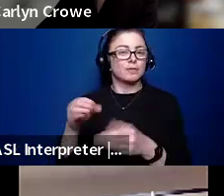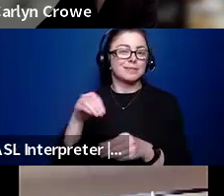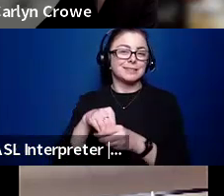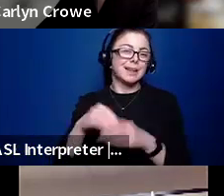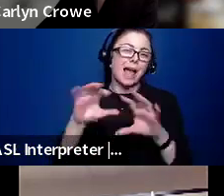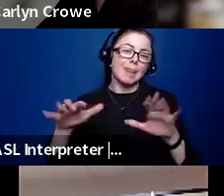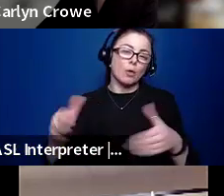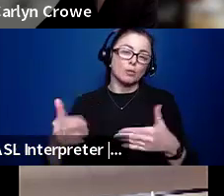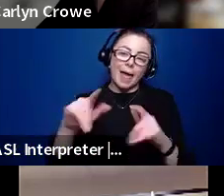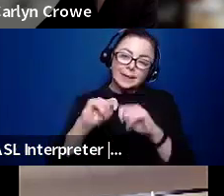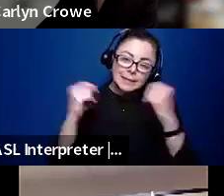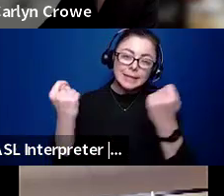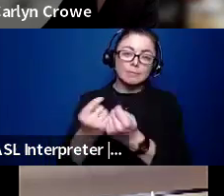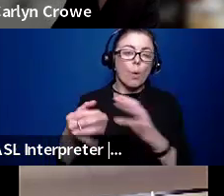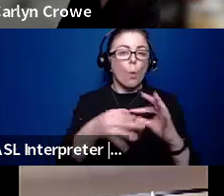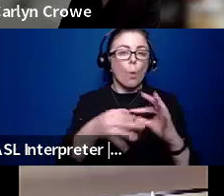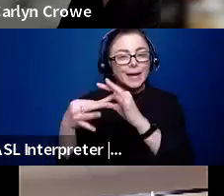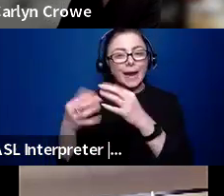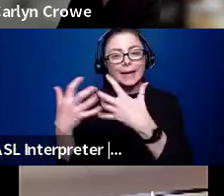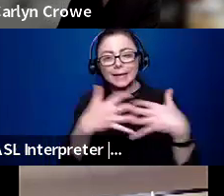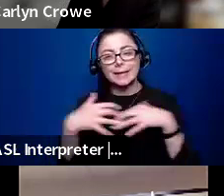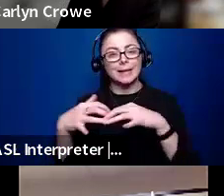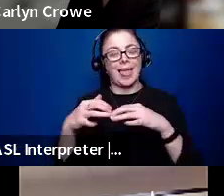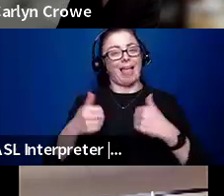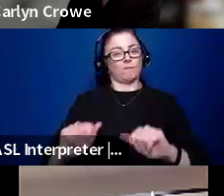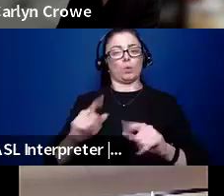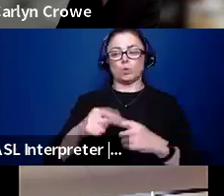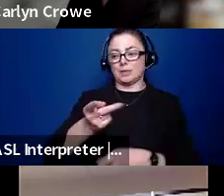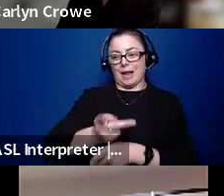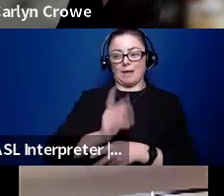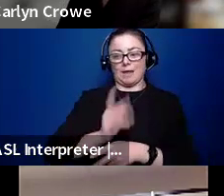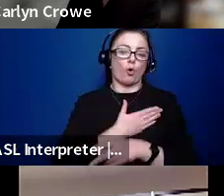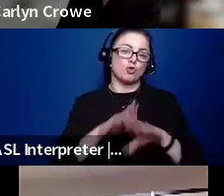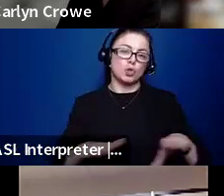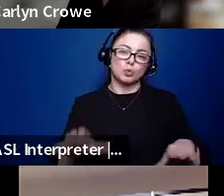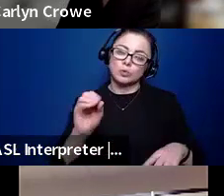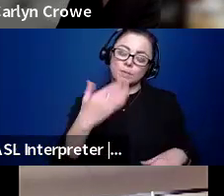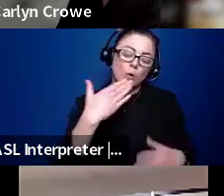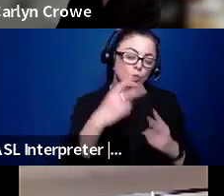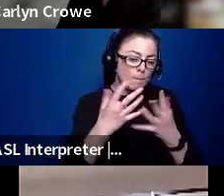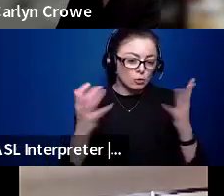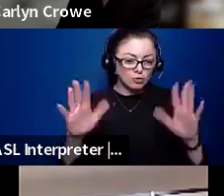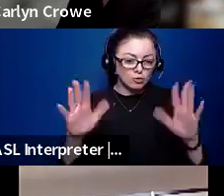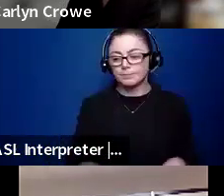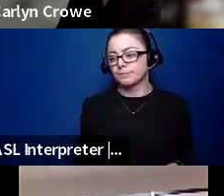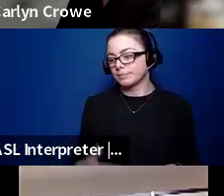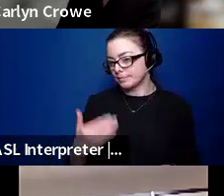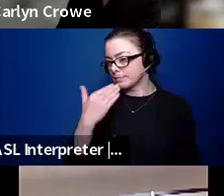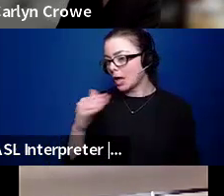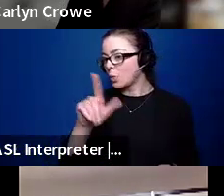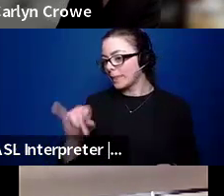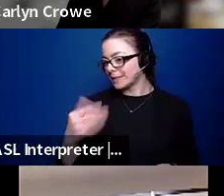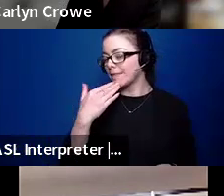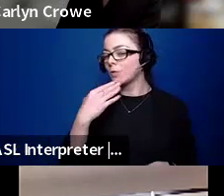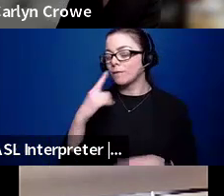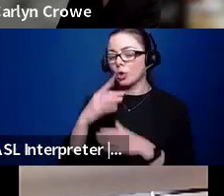effort. It's an entire team to take care of our children. So thank you so much. Thank you, Liz. Thanks for sharing that. And I